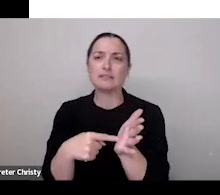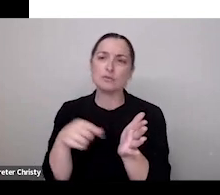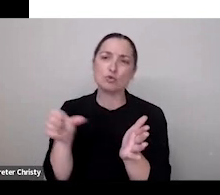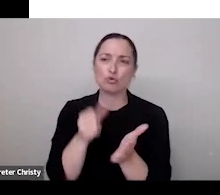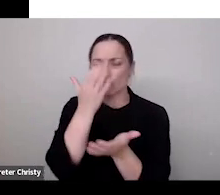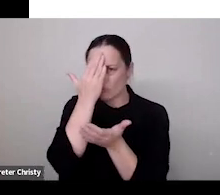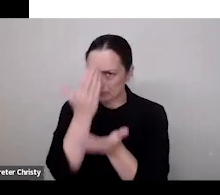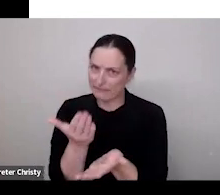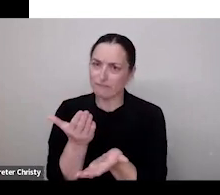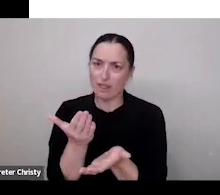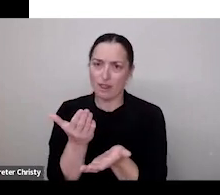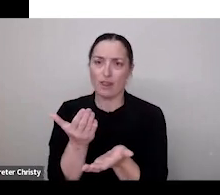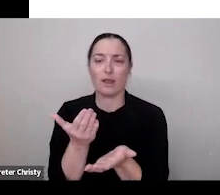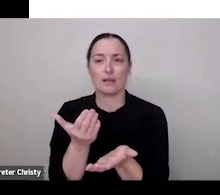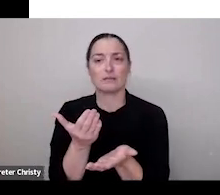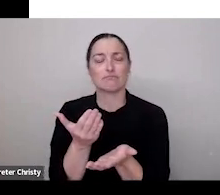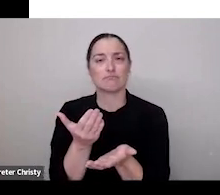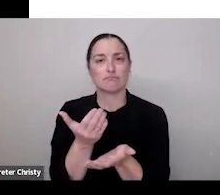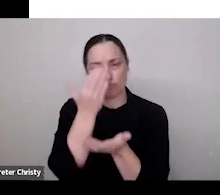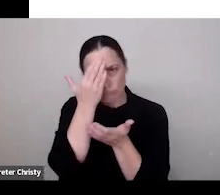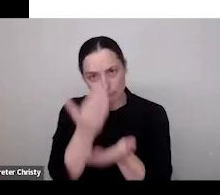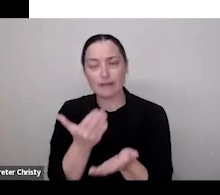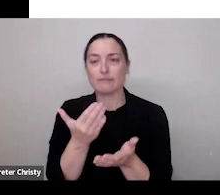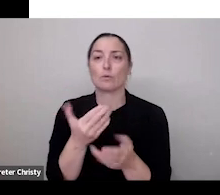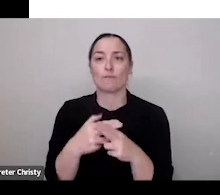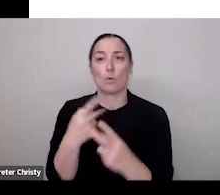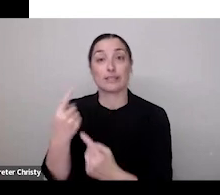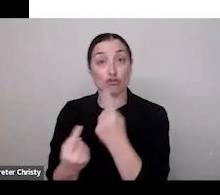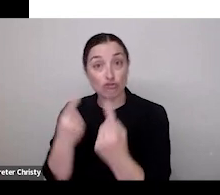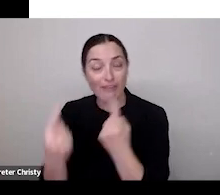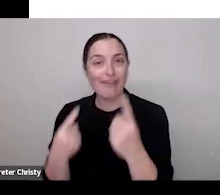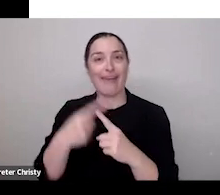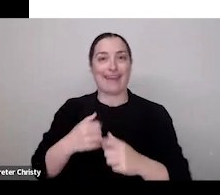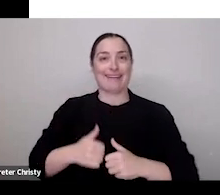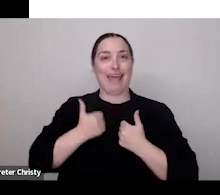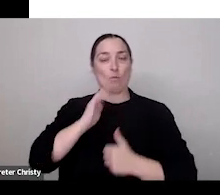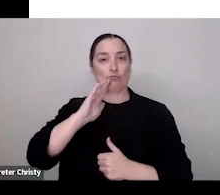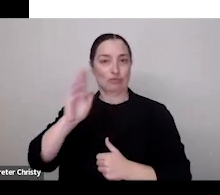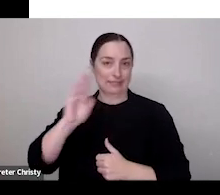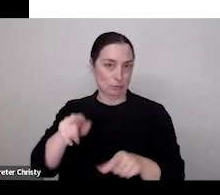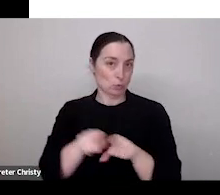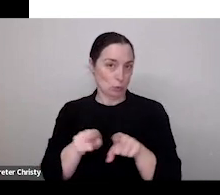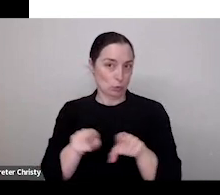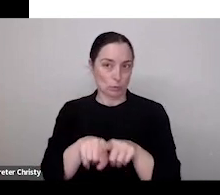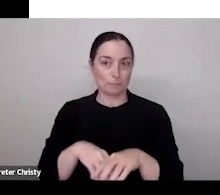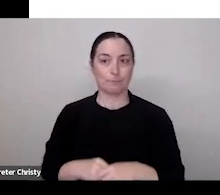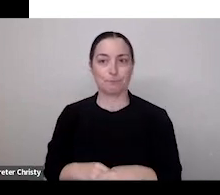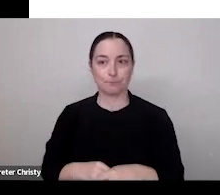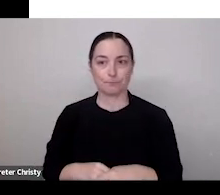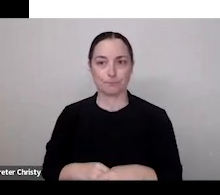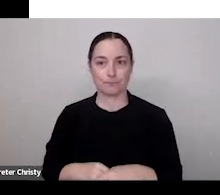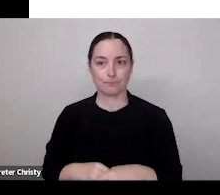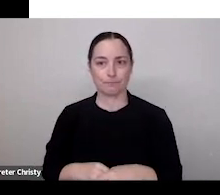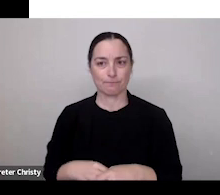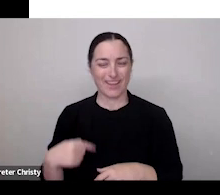respectful and respectful to both one another and also to our presenters. So I think that